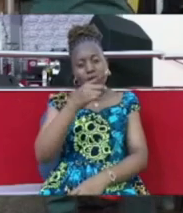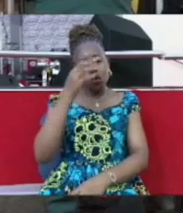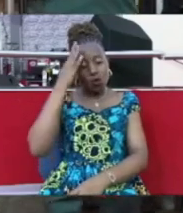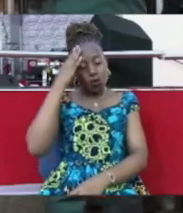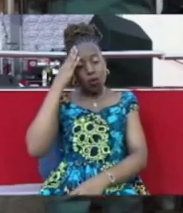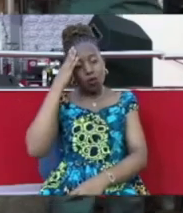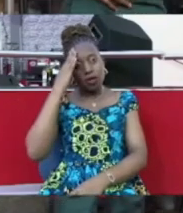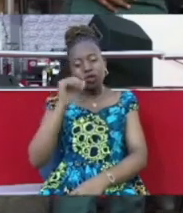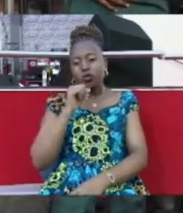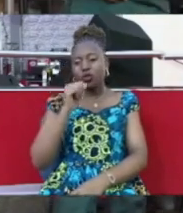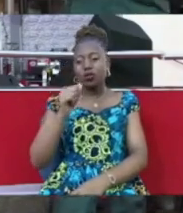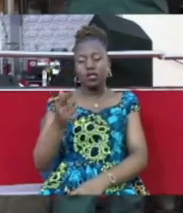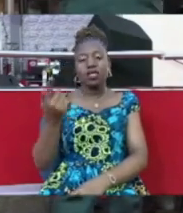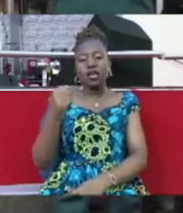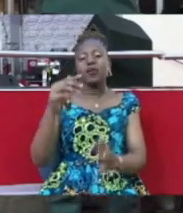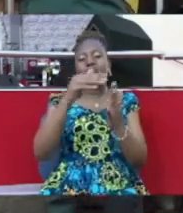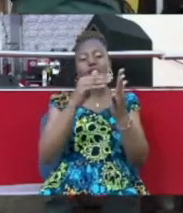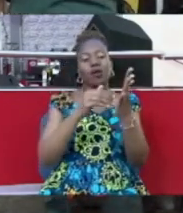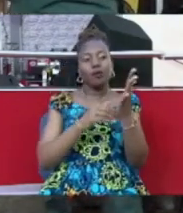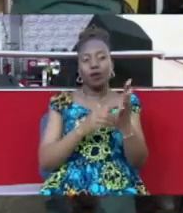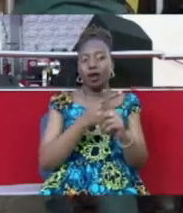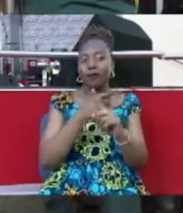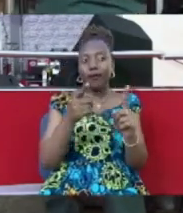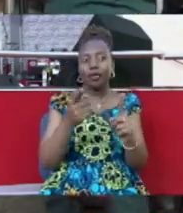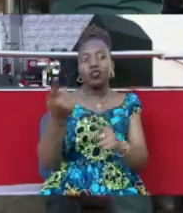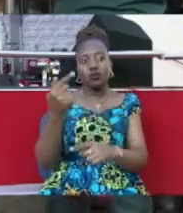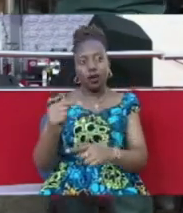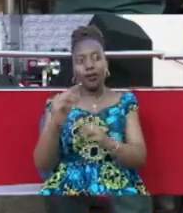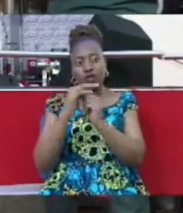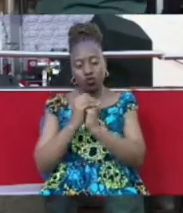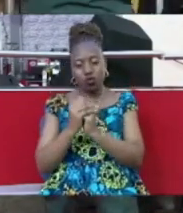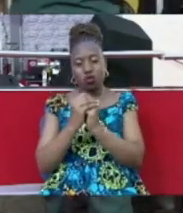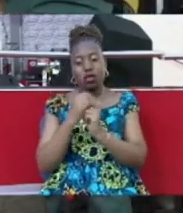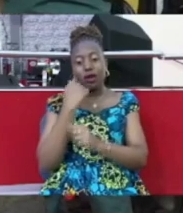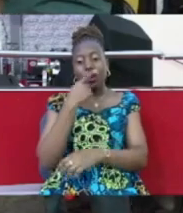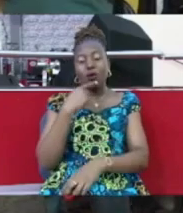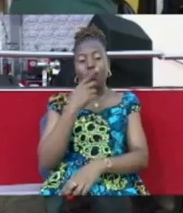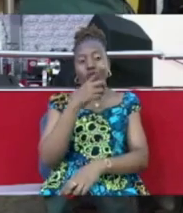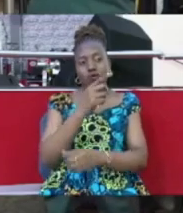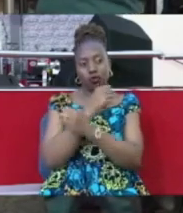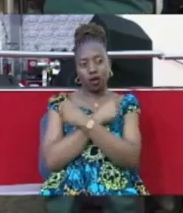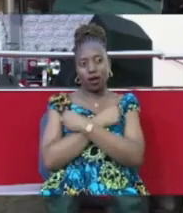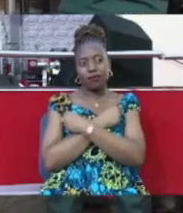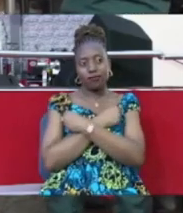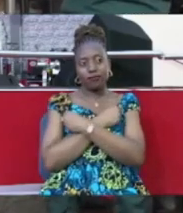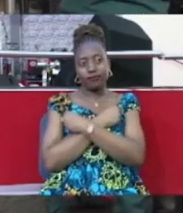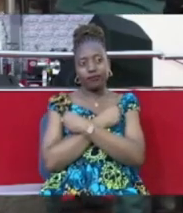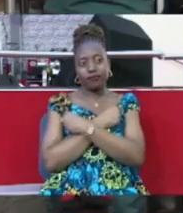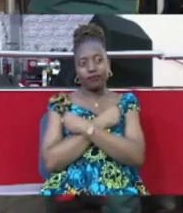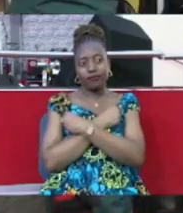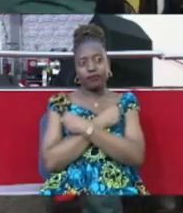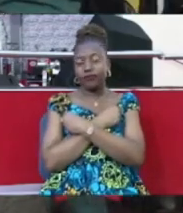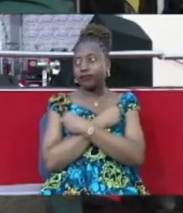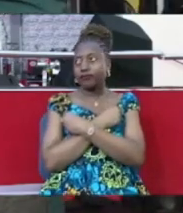him whom you are in love with. Unapomfahamu yeye ni nani, hautasukumwa kuja kanisa mapema, lakini utakuja kufahamu ya kwamba unakuja kumwabudu yule ambaye